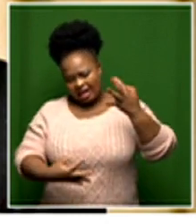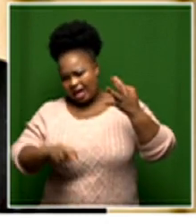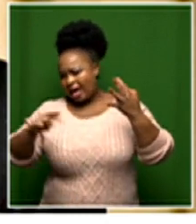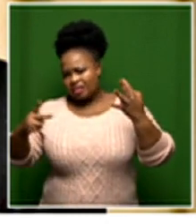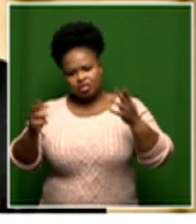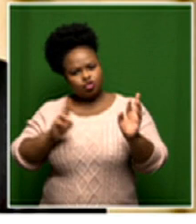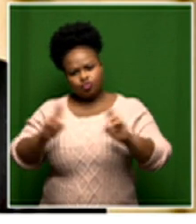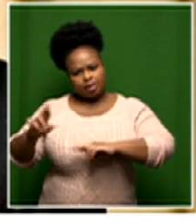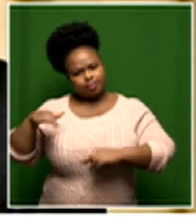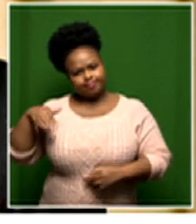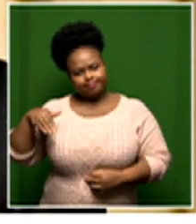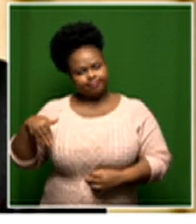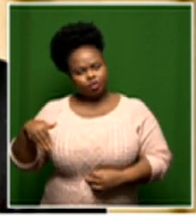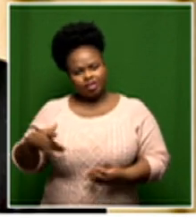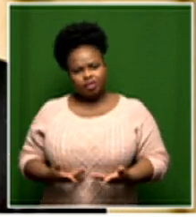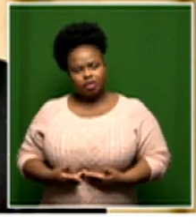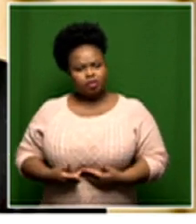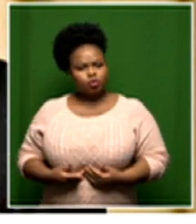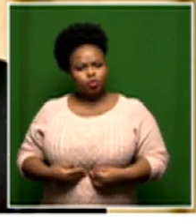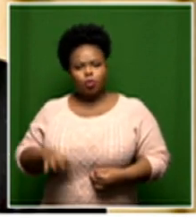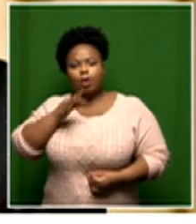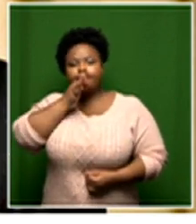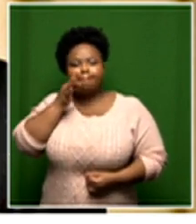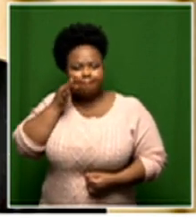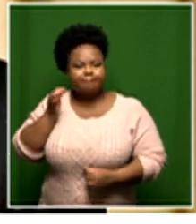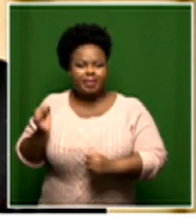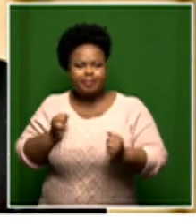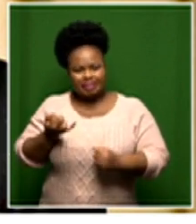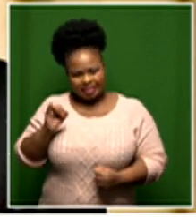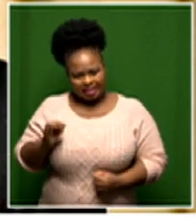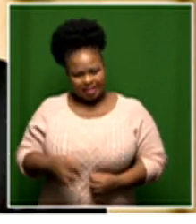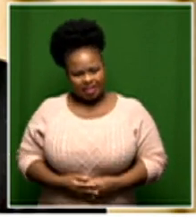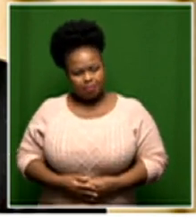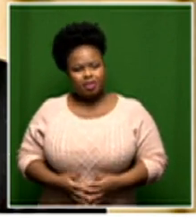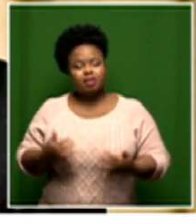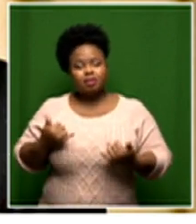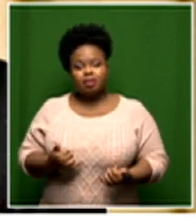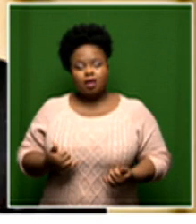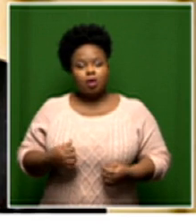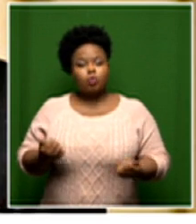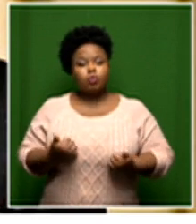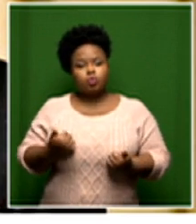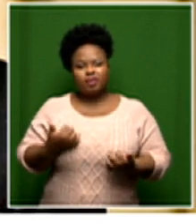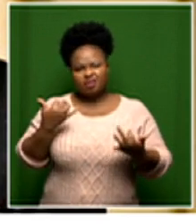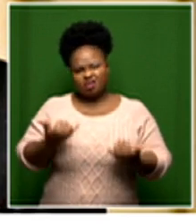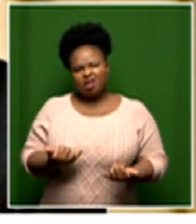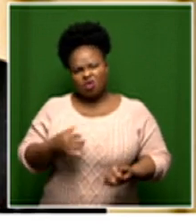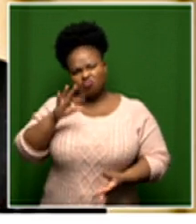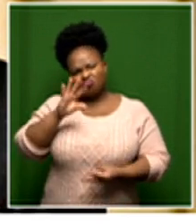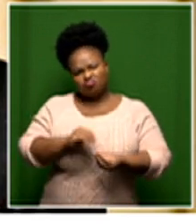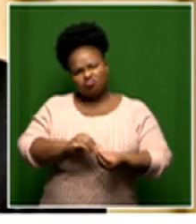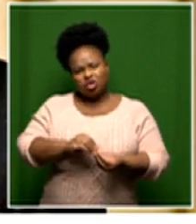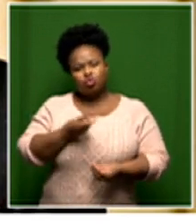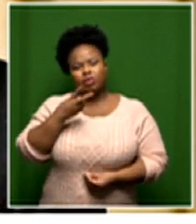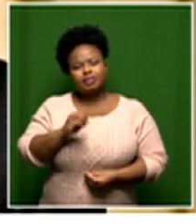ready for that. And so the numbers that we have secured as we're talking now is up to